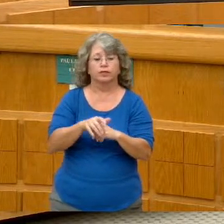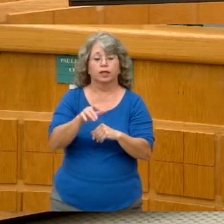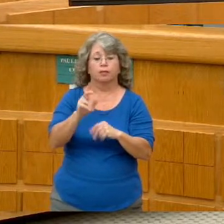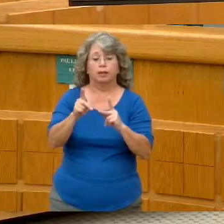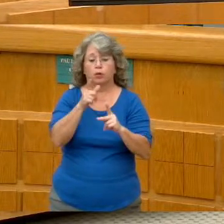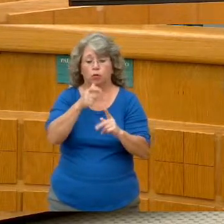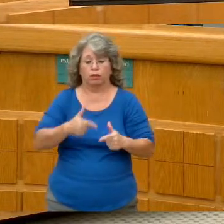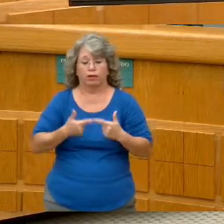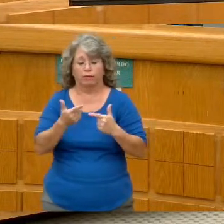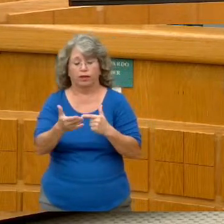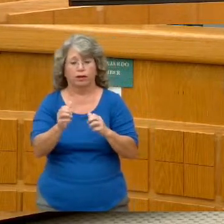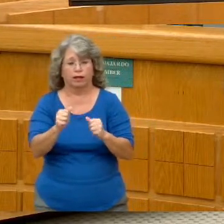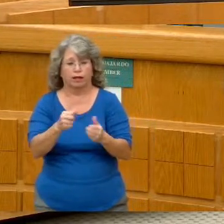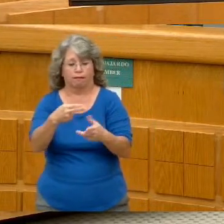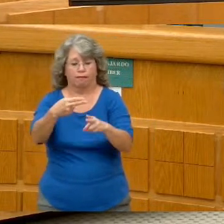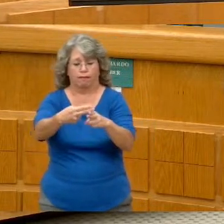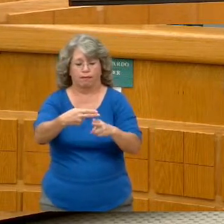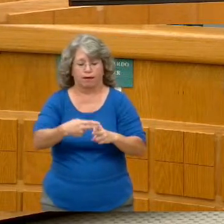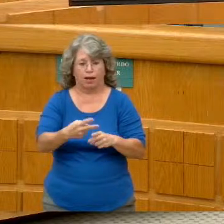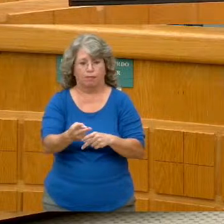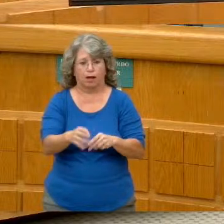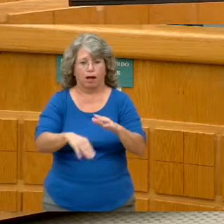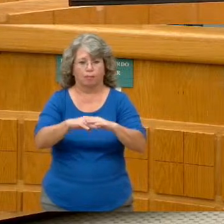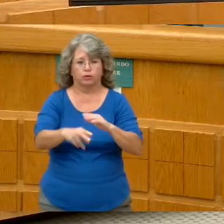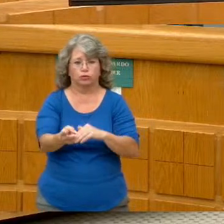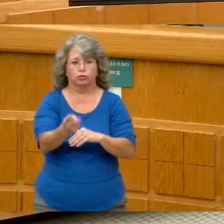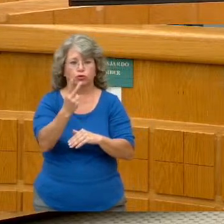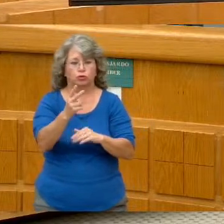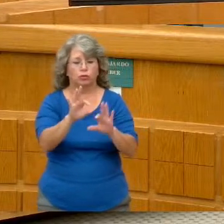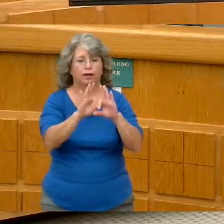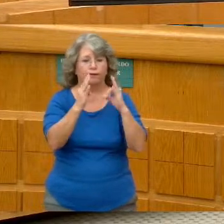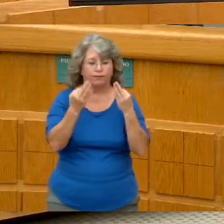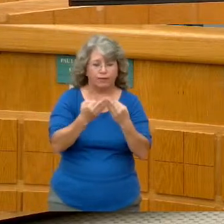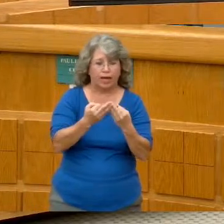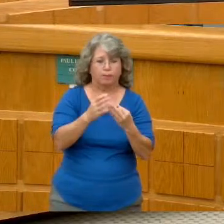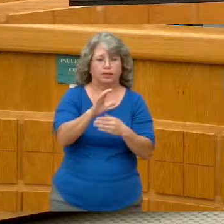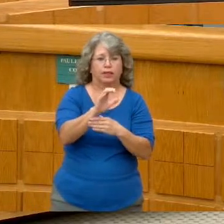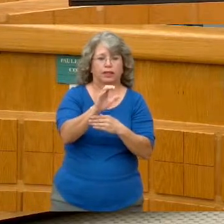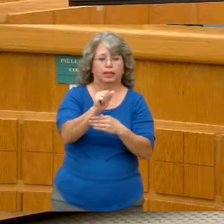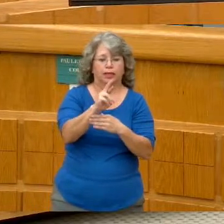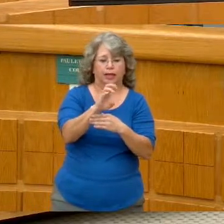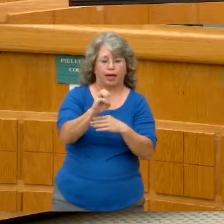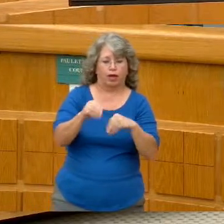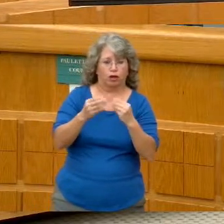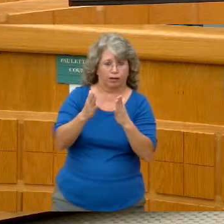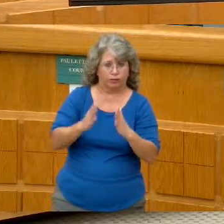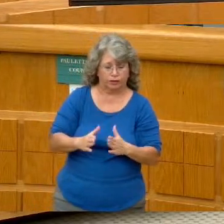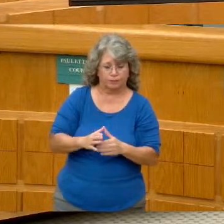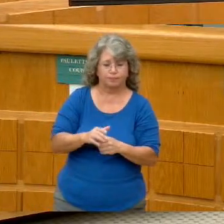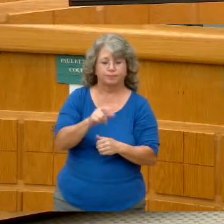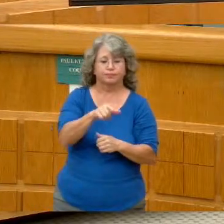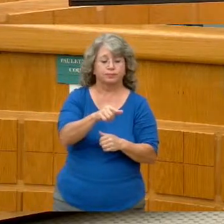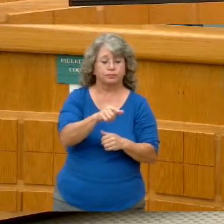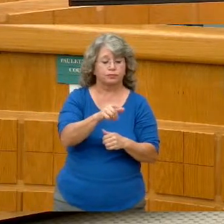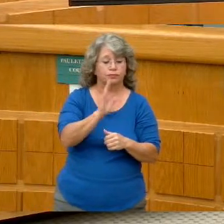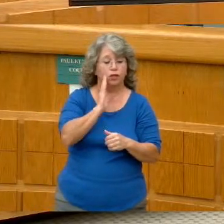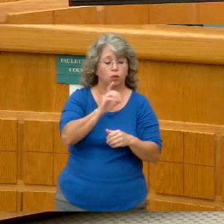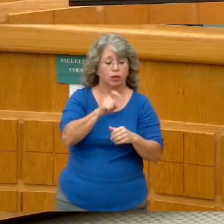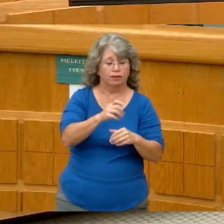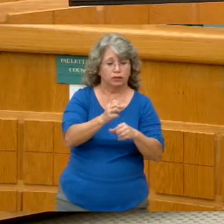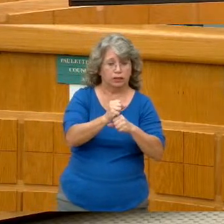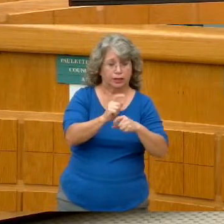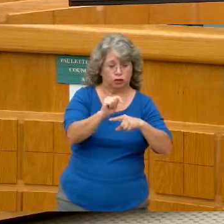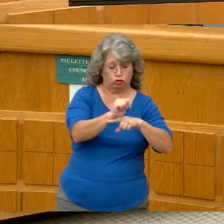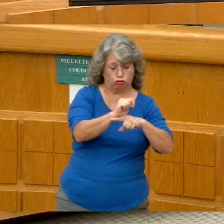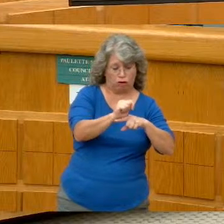2 family caregivers. These caregivers will be trained by the facility to allow them to enter the facility for a